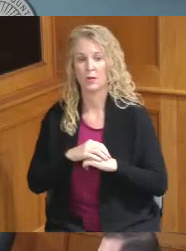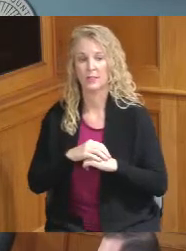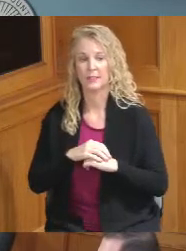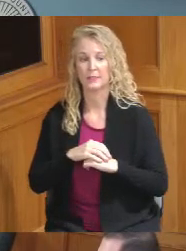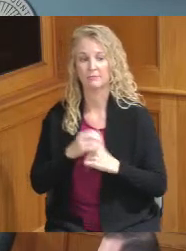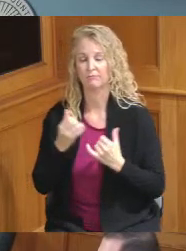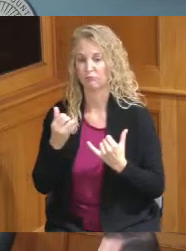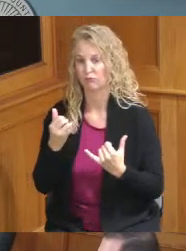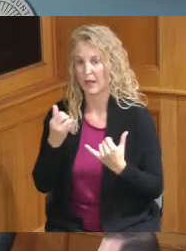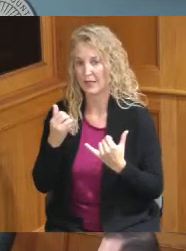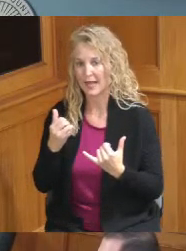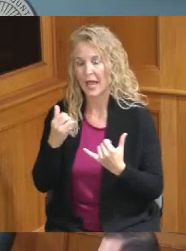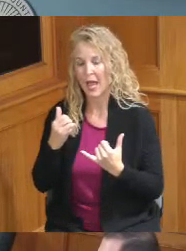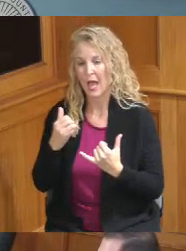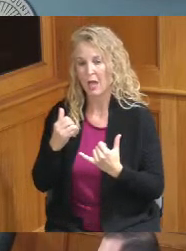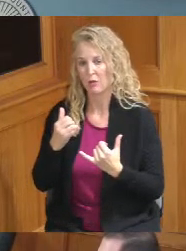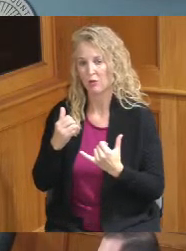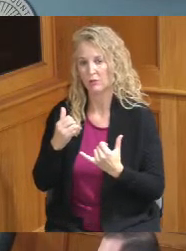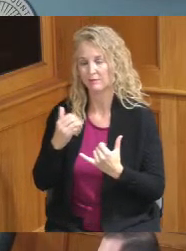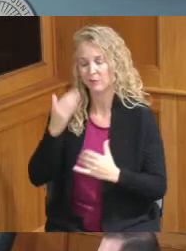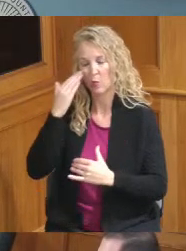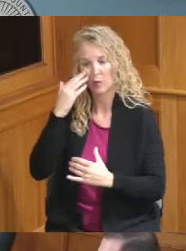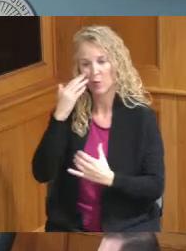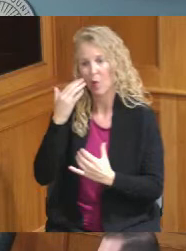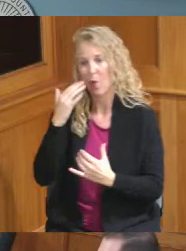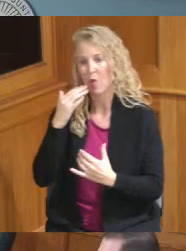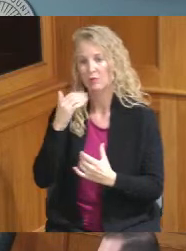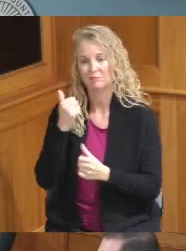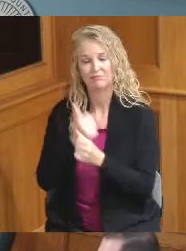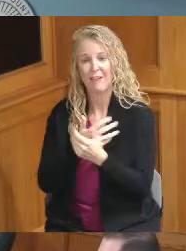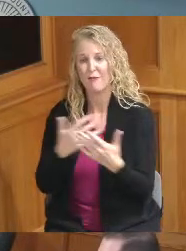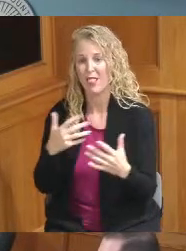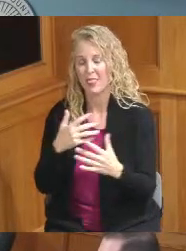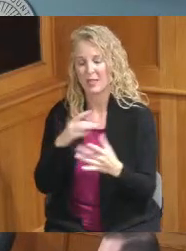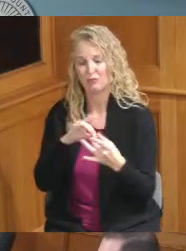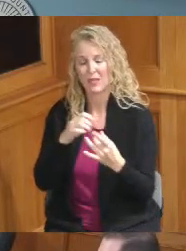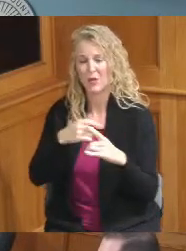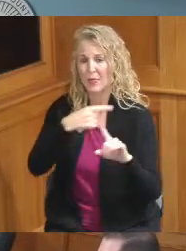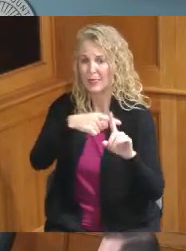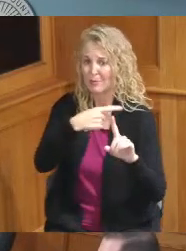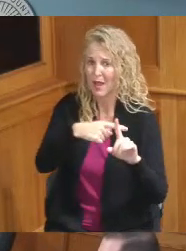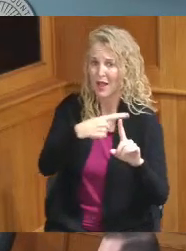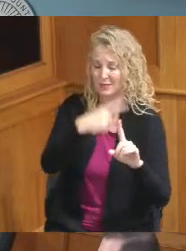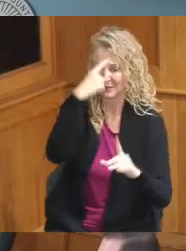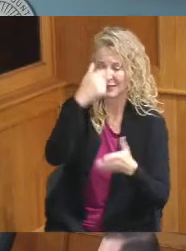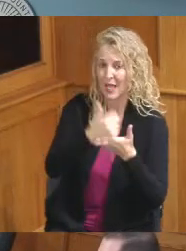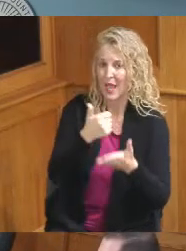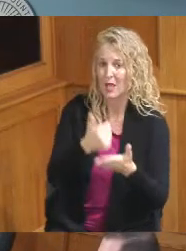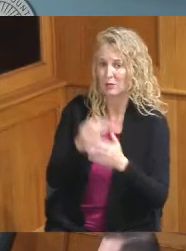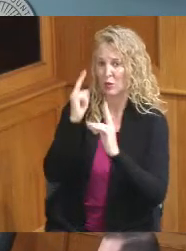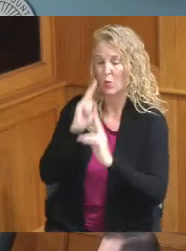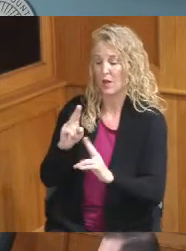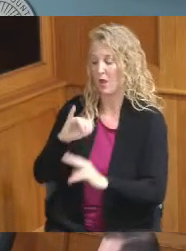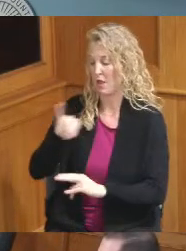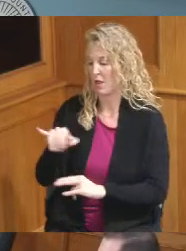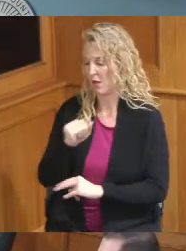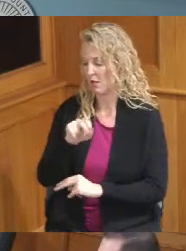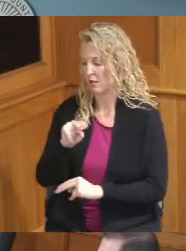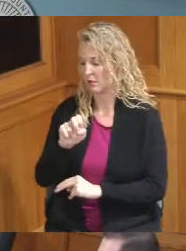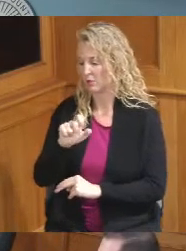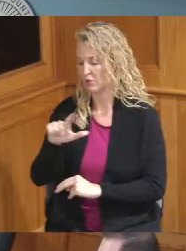if he could give this to his wife, because when you're in these times, every little thing of positivity helps. And this is in honor of Janelle